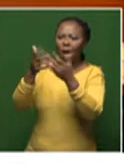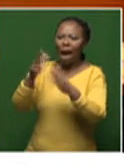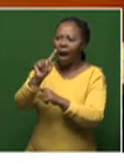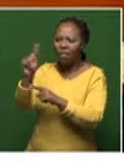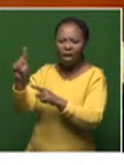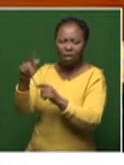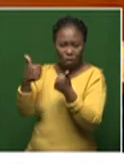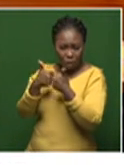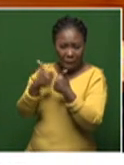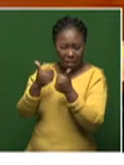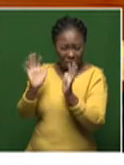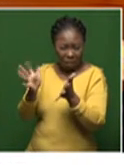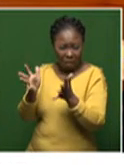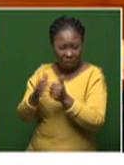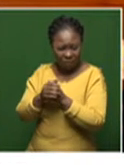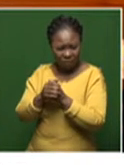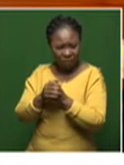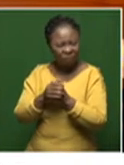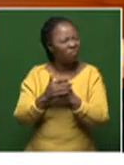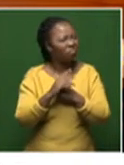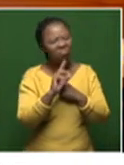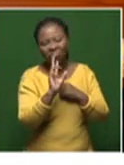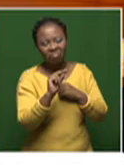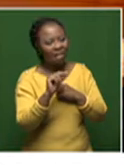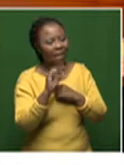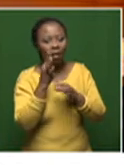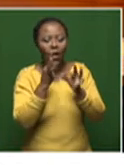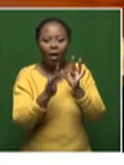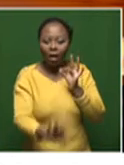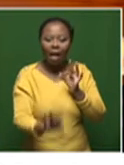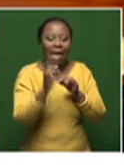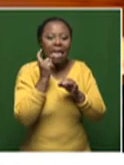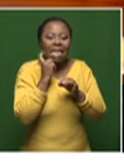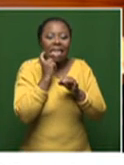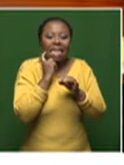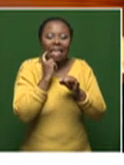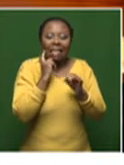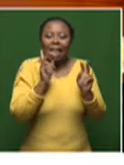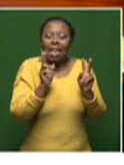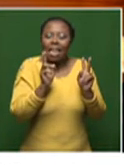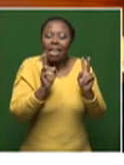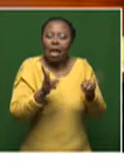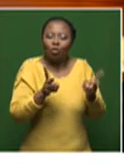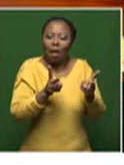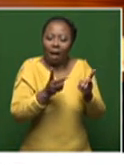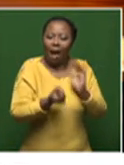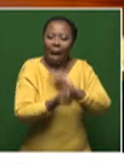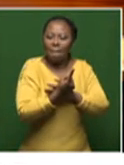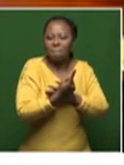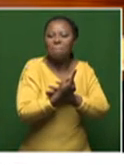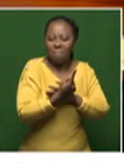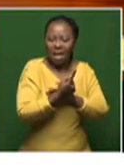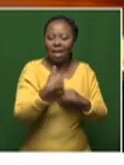any challenges that came with it? No, it was the easiest thing I've ever done. Really? It just happened naturally. I was